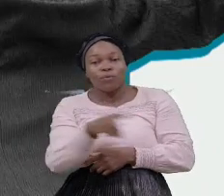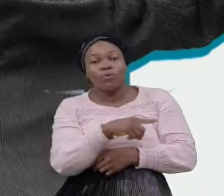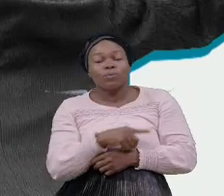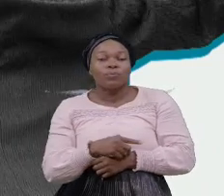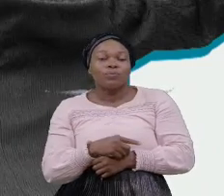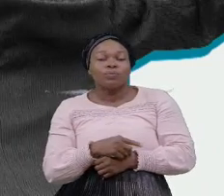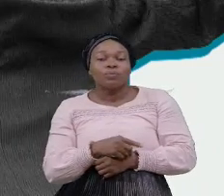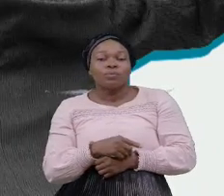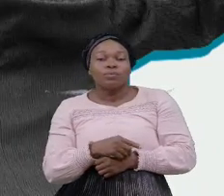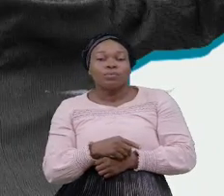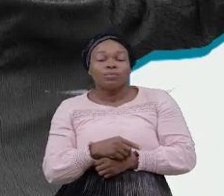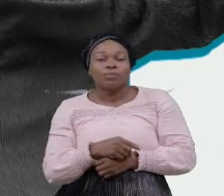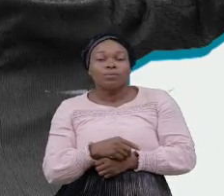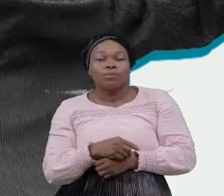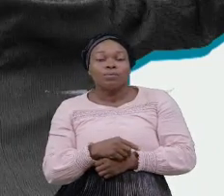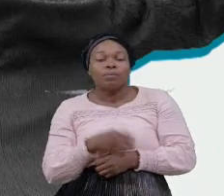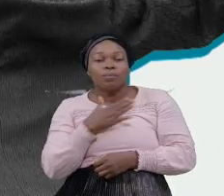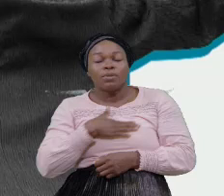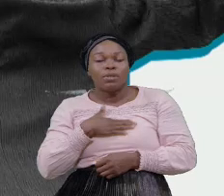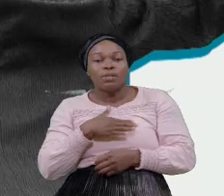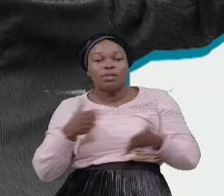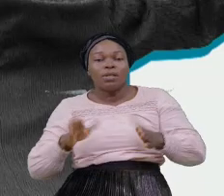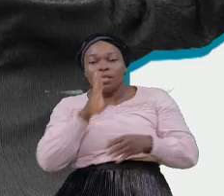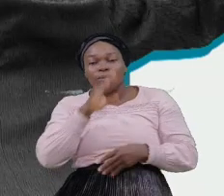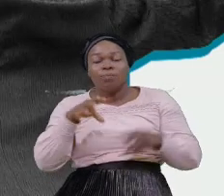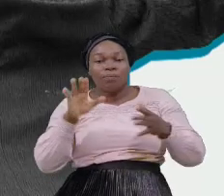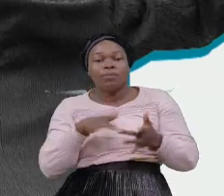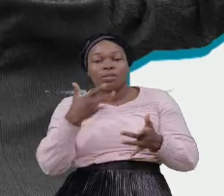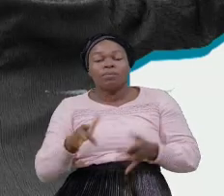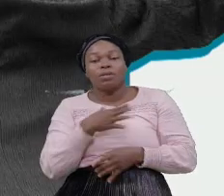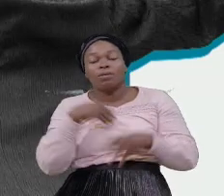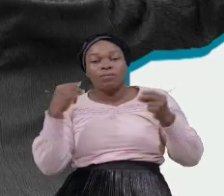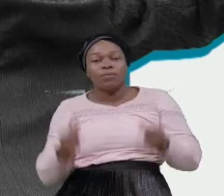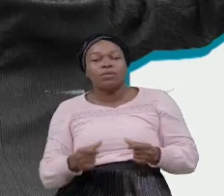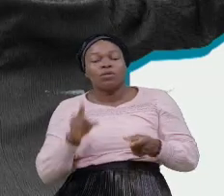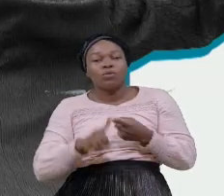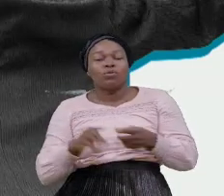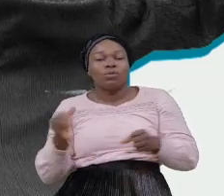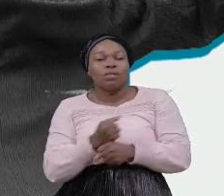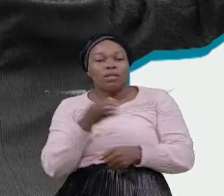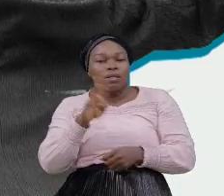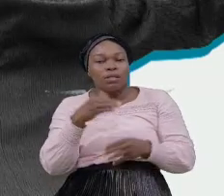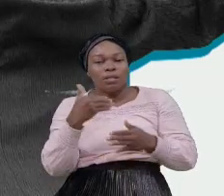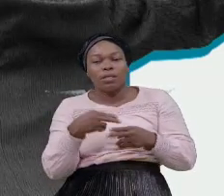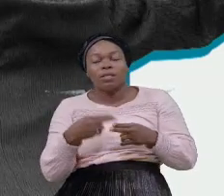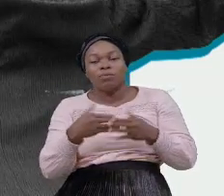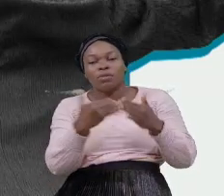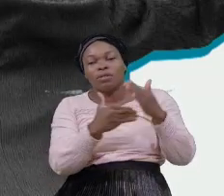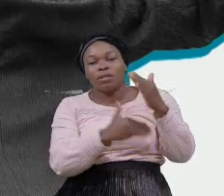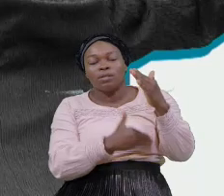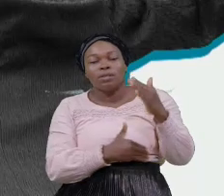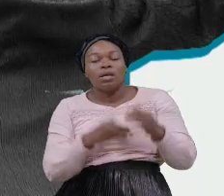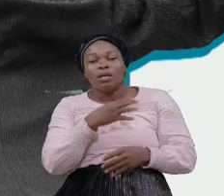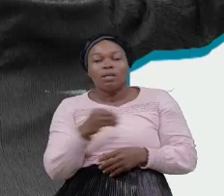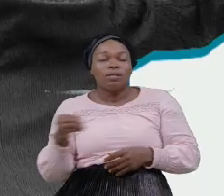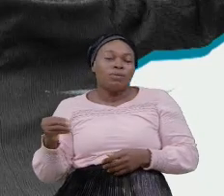Please, let's be smart, let's be fast in taking their names. Please give